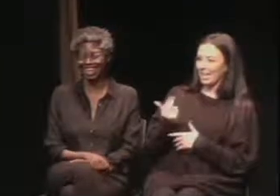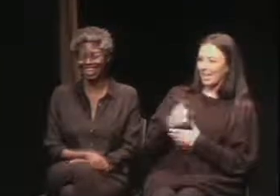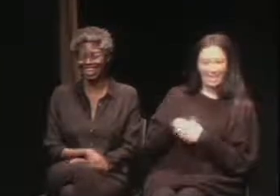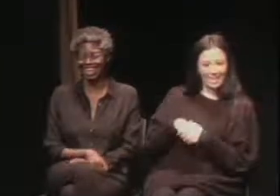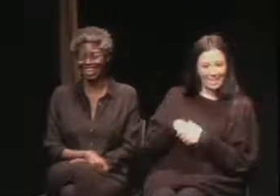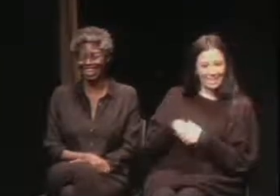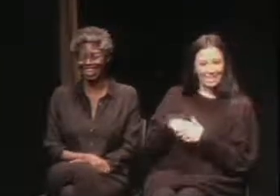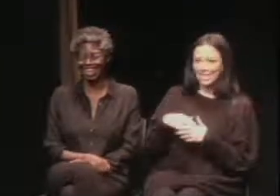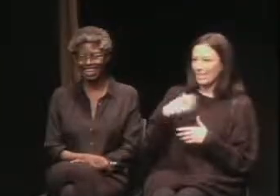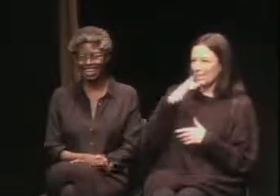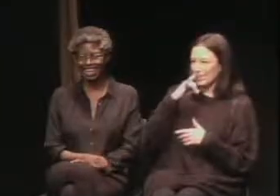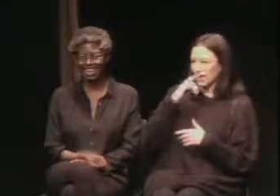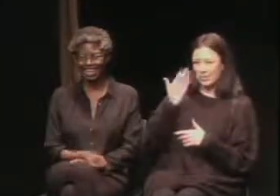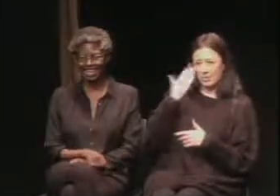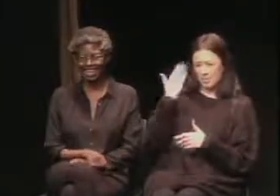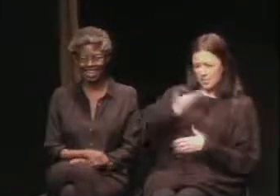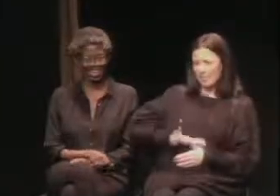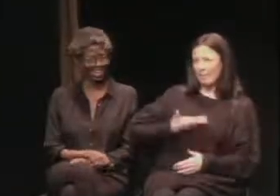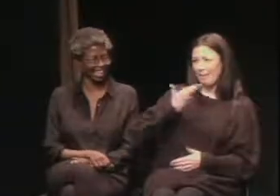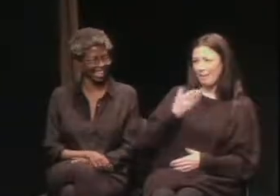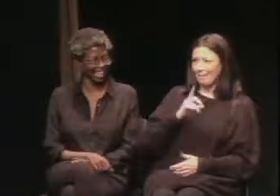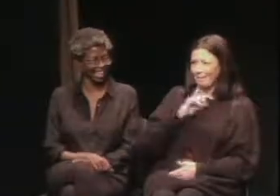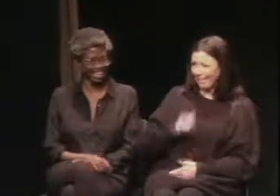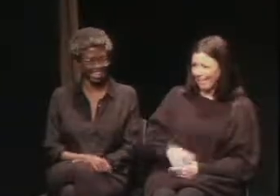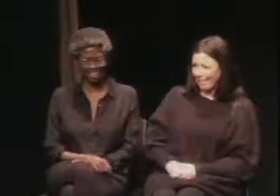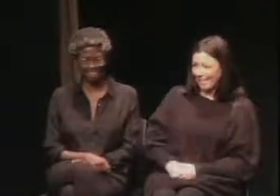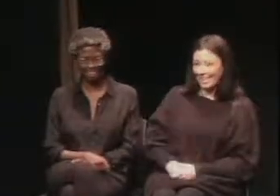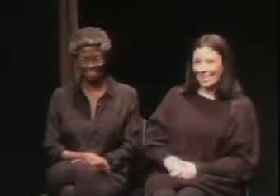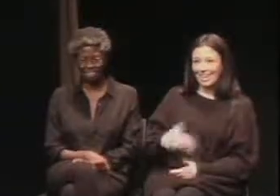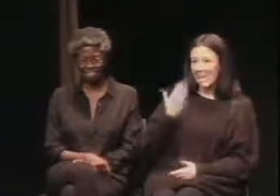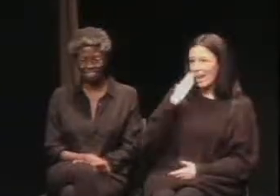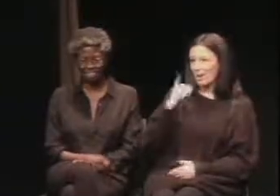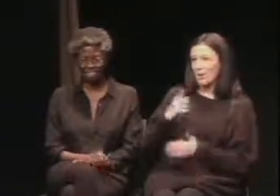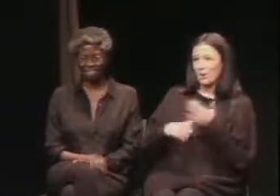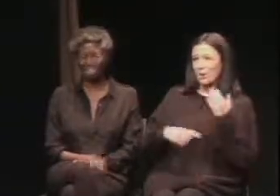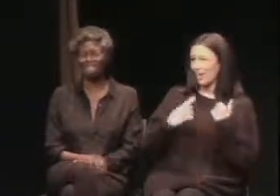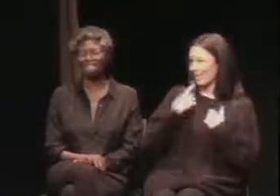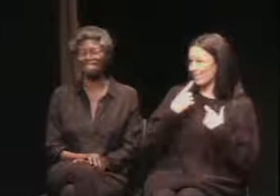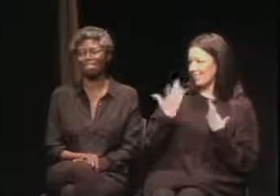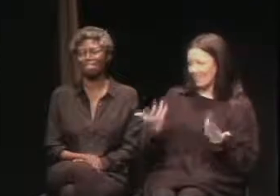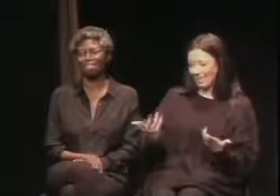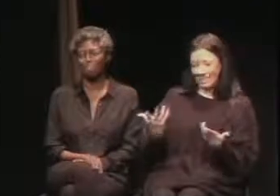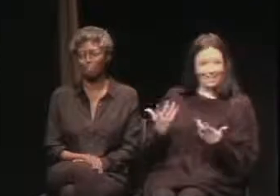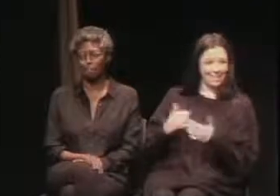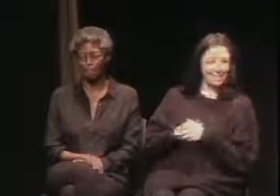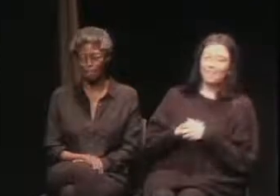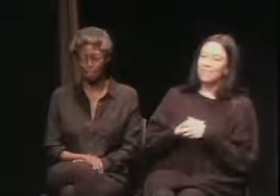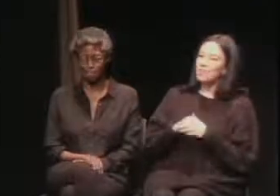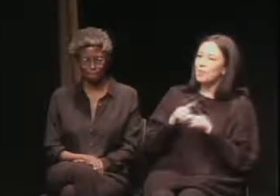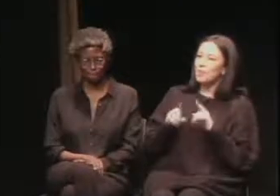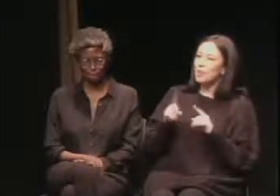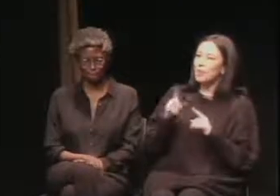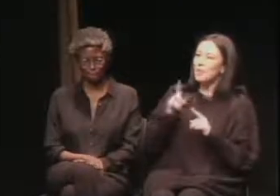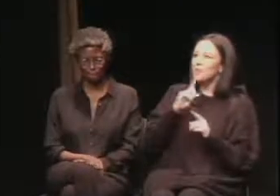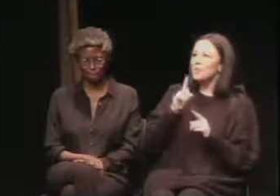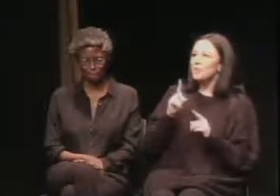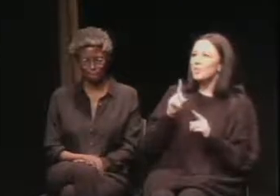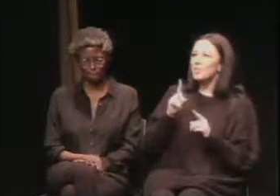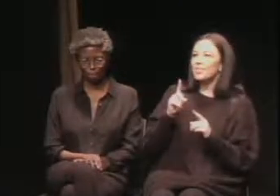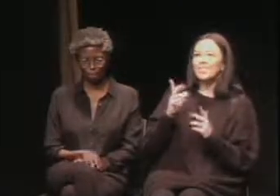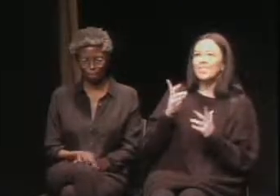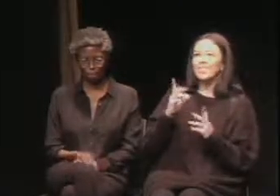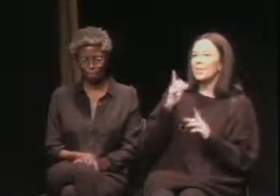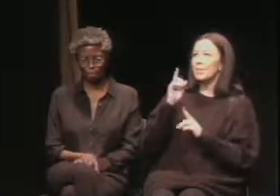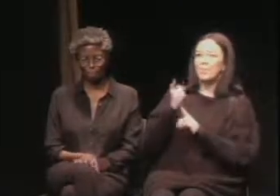said? I'm like, child, you don't know my life. I don't even know what I know. But